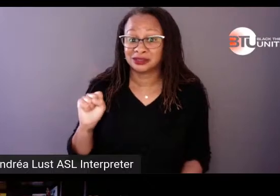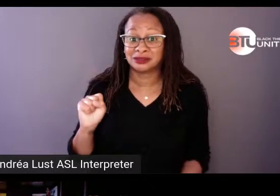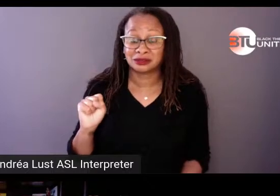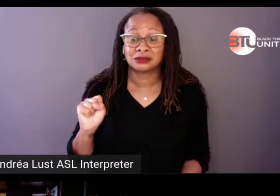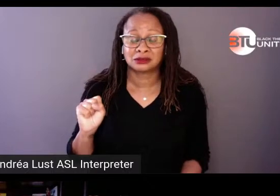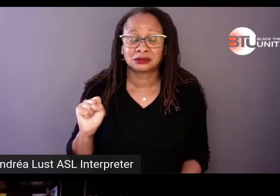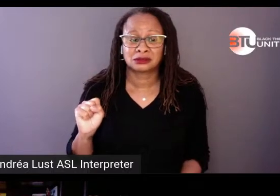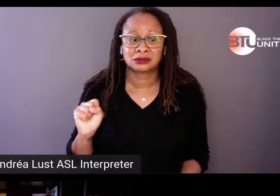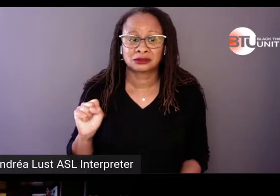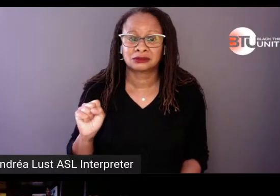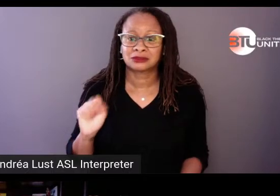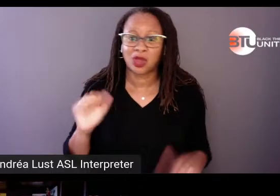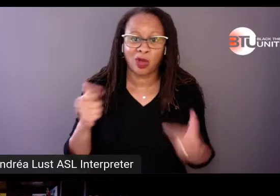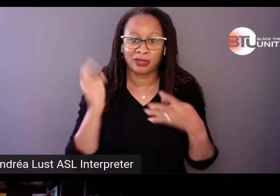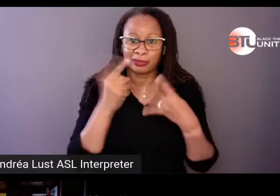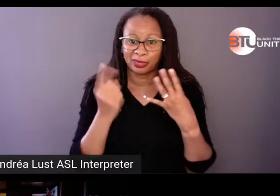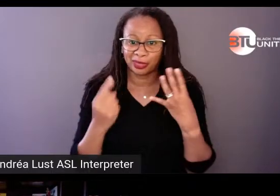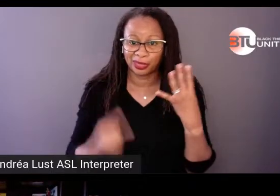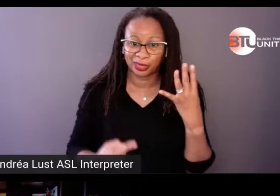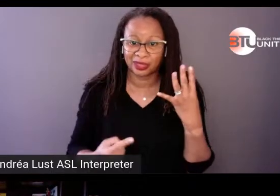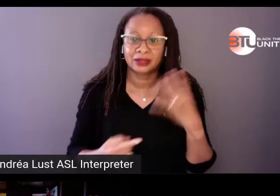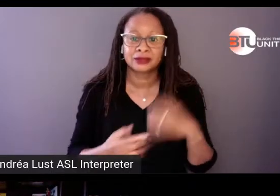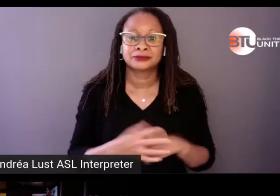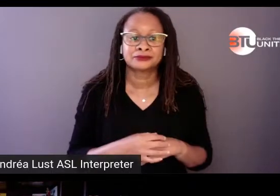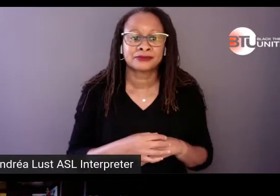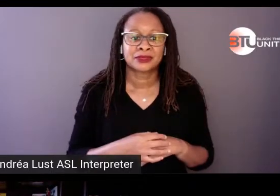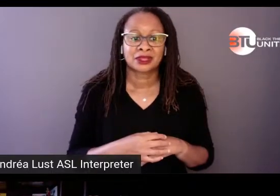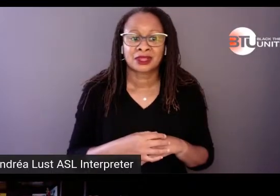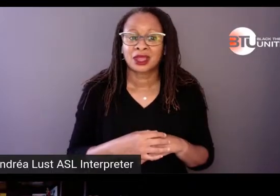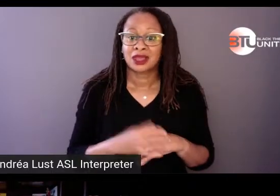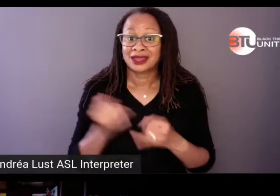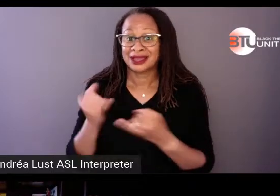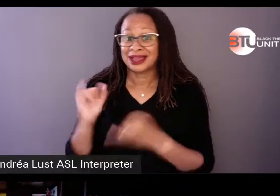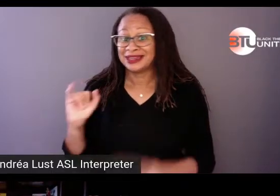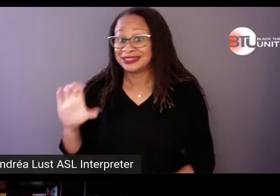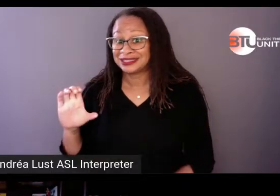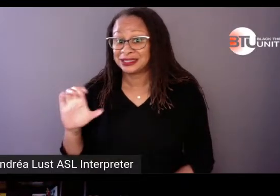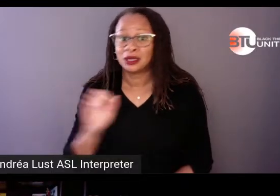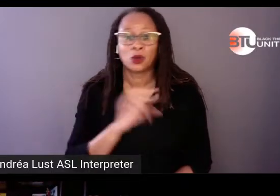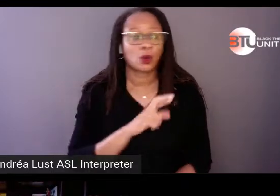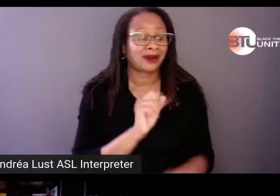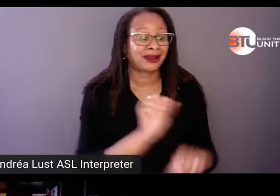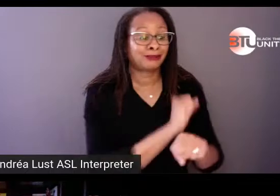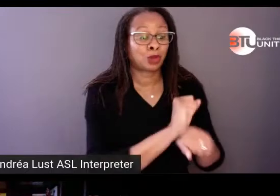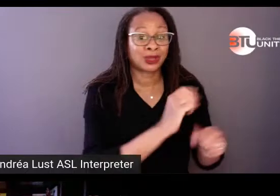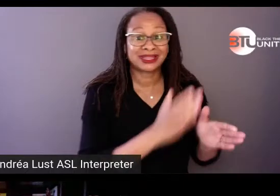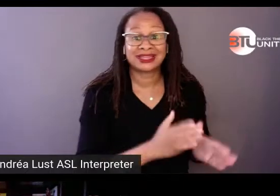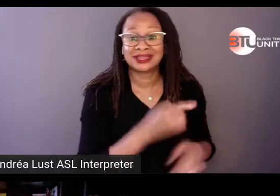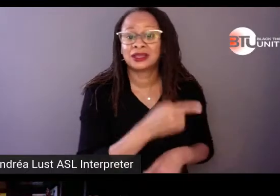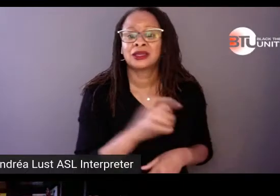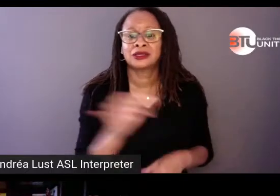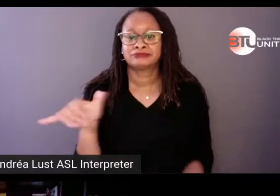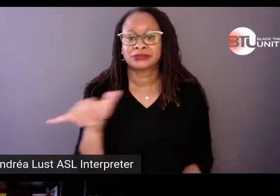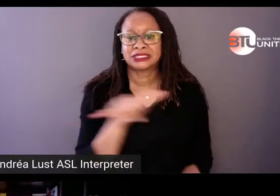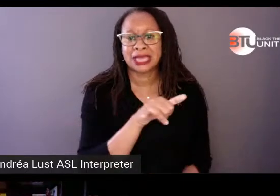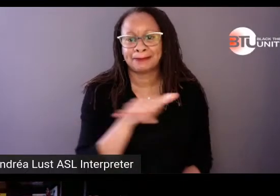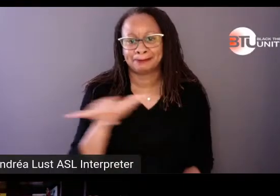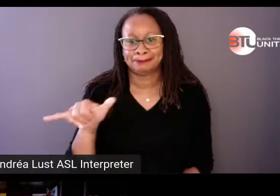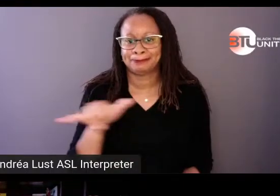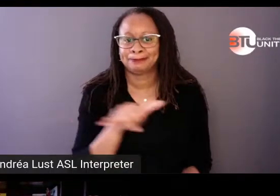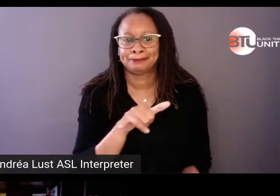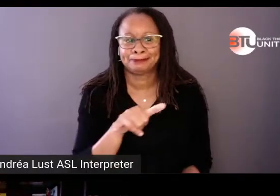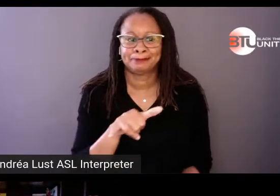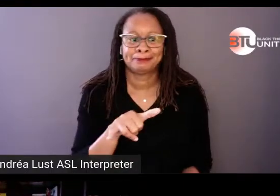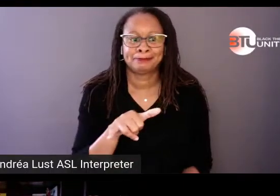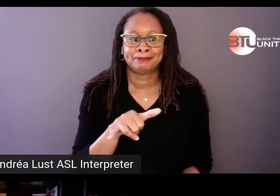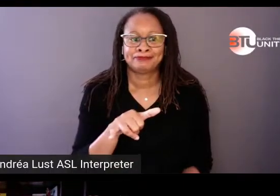through, all of the factors that they'll go through is, are you an independent contractor or are you an employee? Are the same as